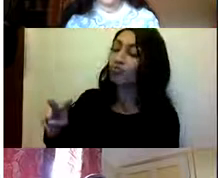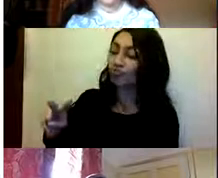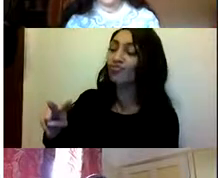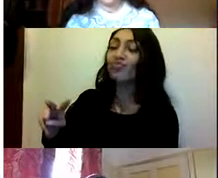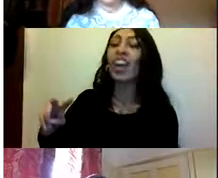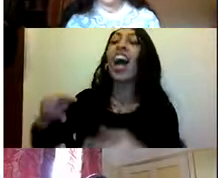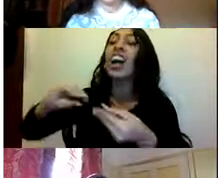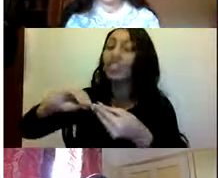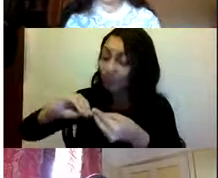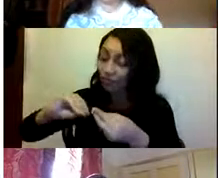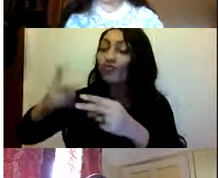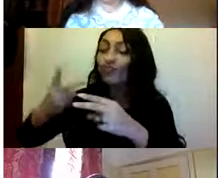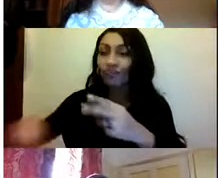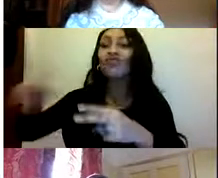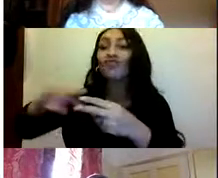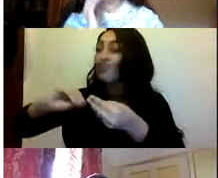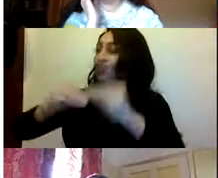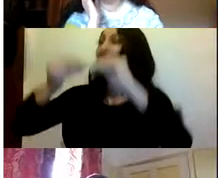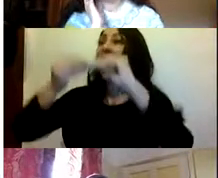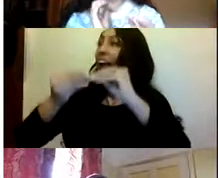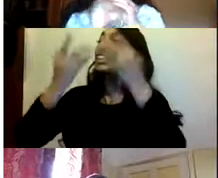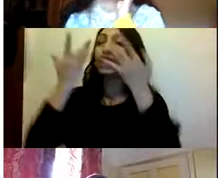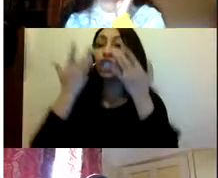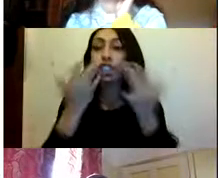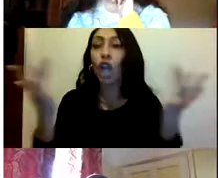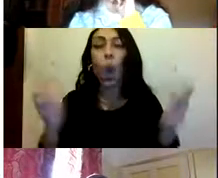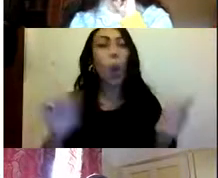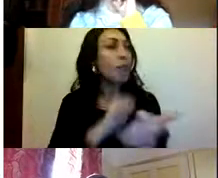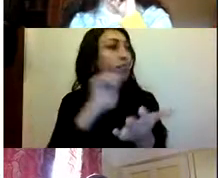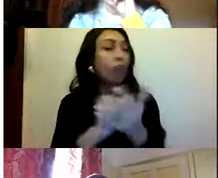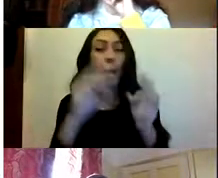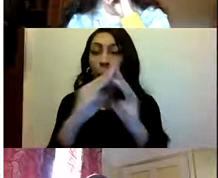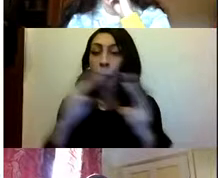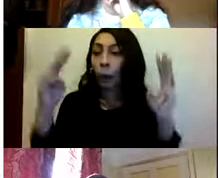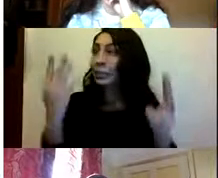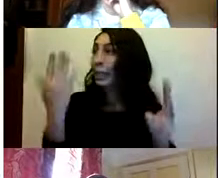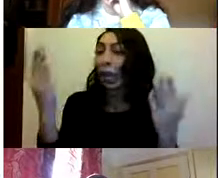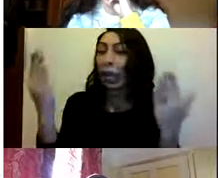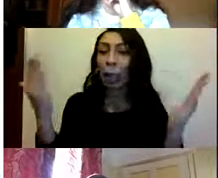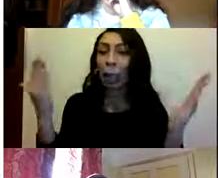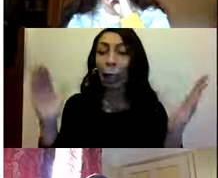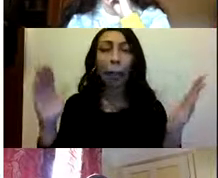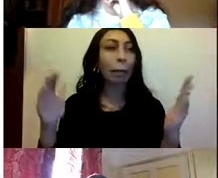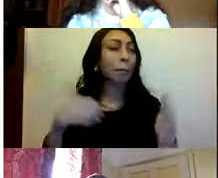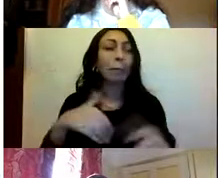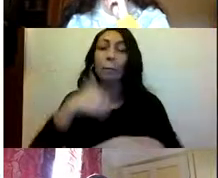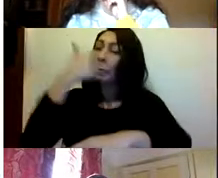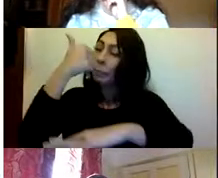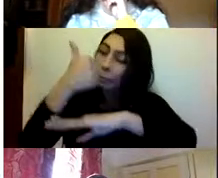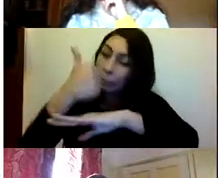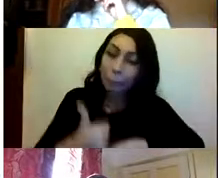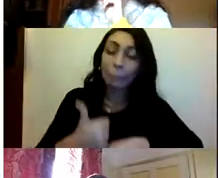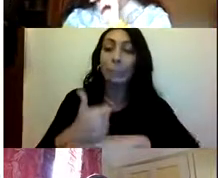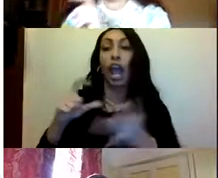museum that it is today. And that has included really embedding co-creation into what we